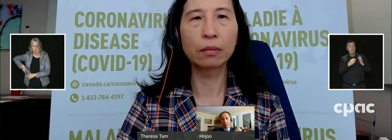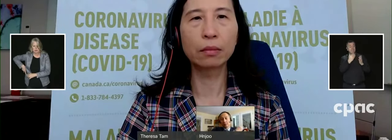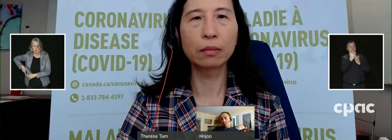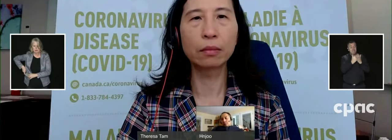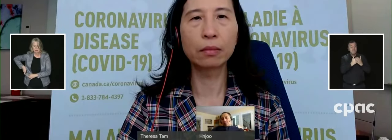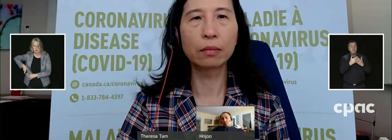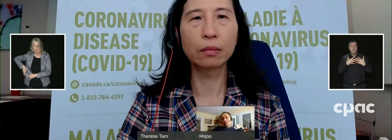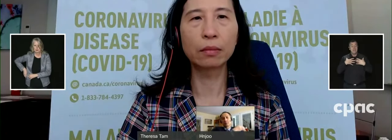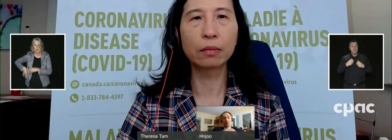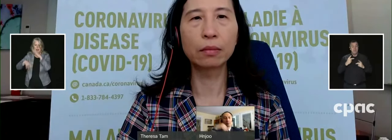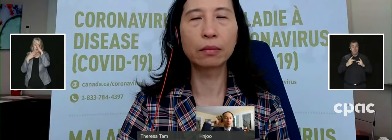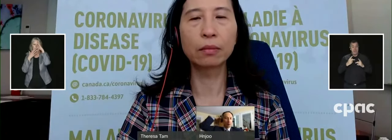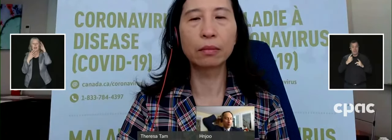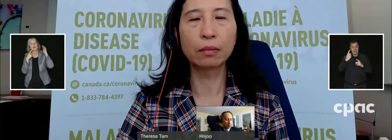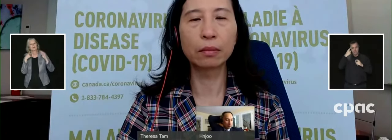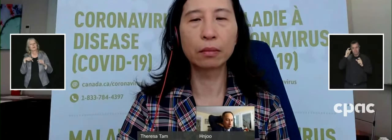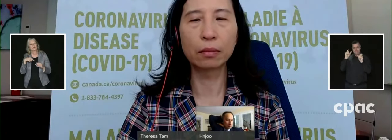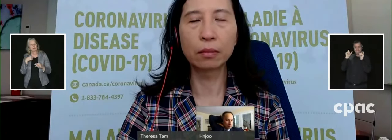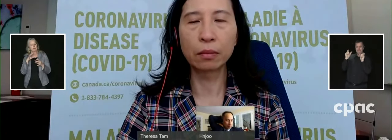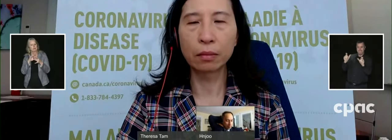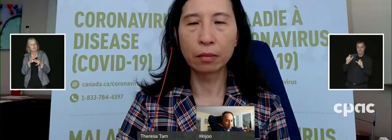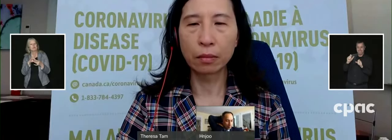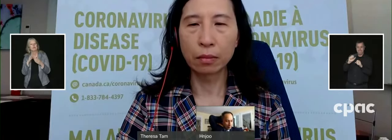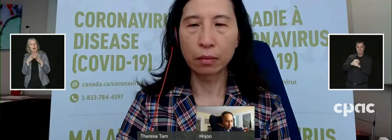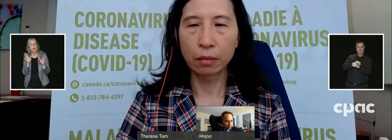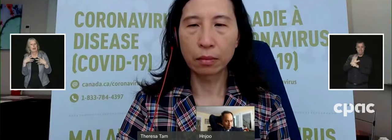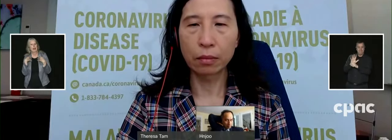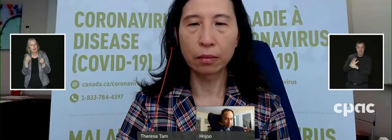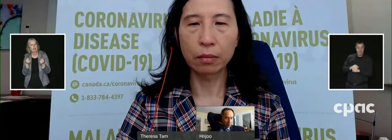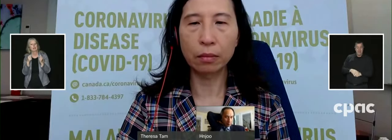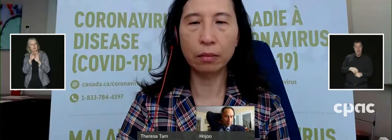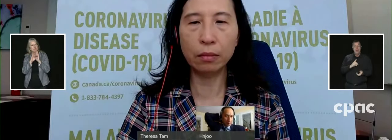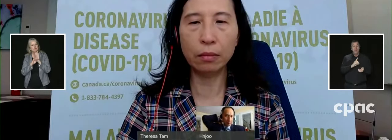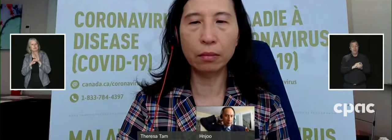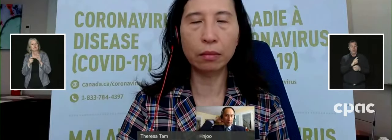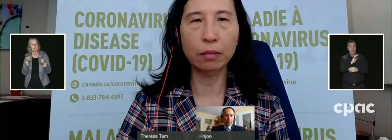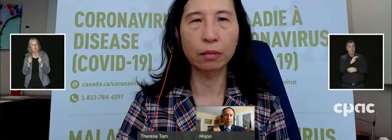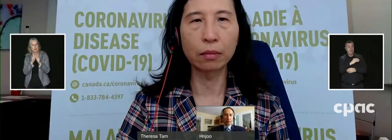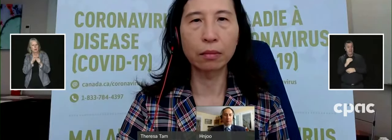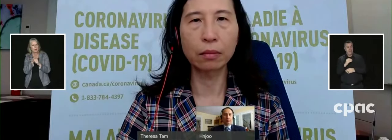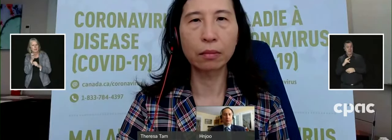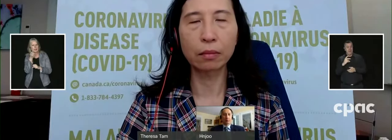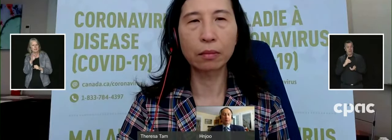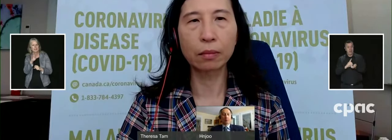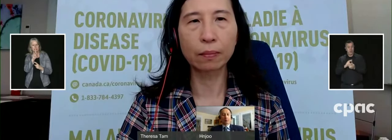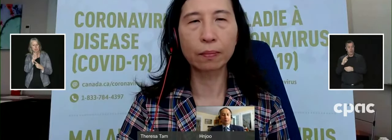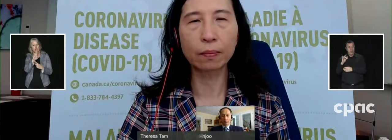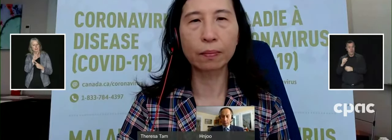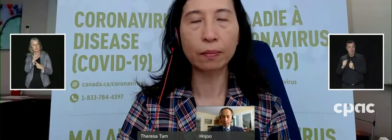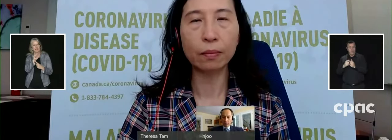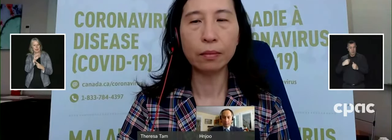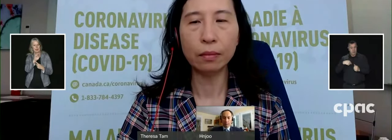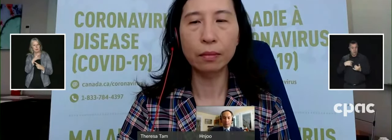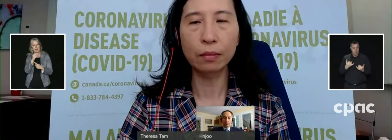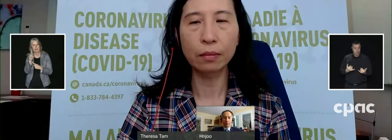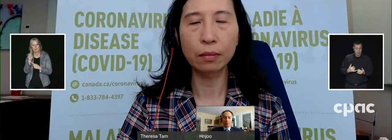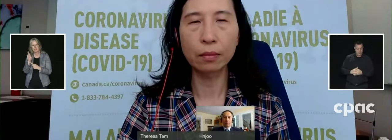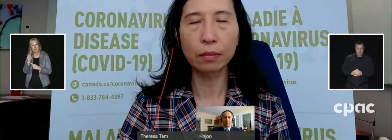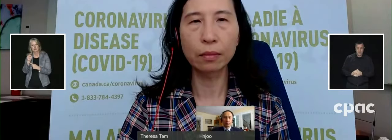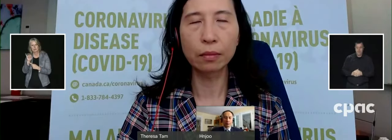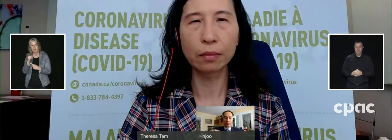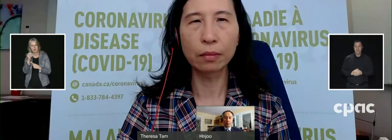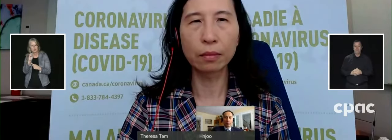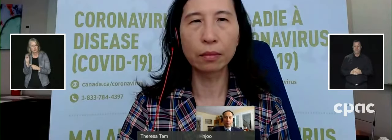faire face à la COVID-19. Les Dr. Tam et Njoo sont avec nous aujourd'hui. As usual, a question and answer session